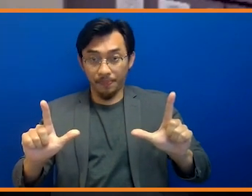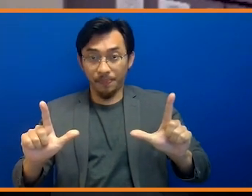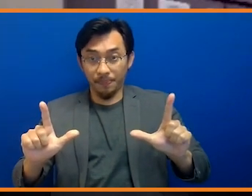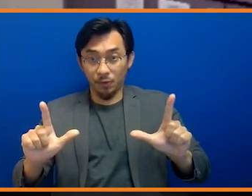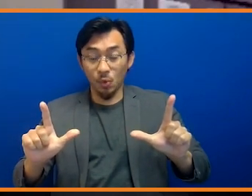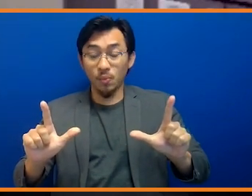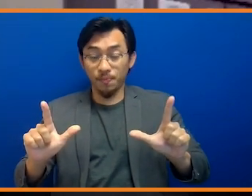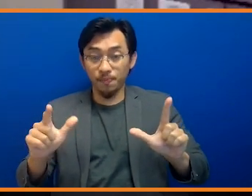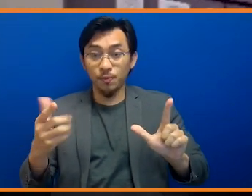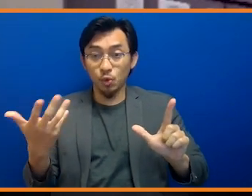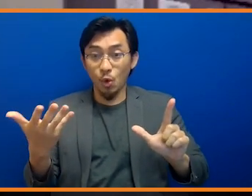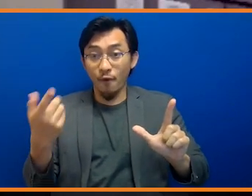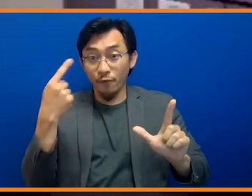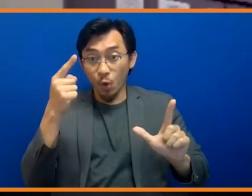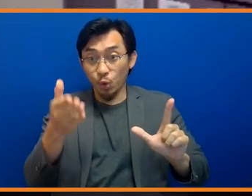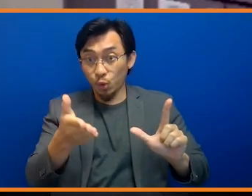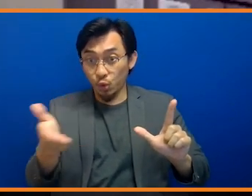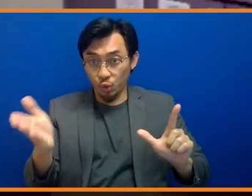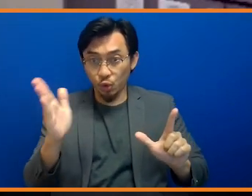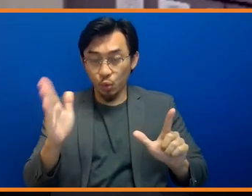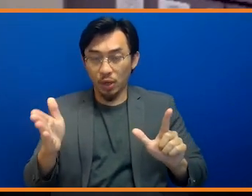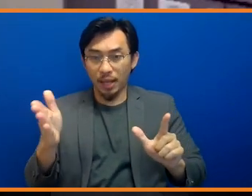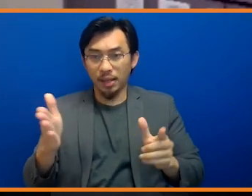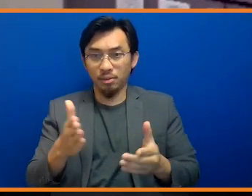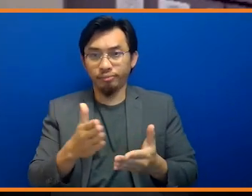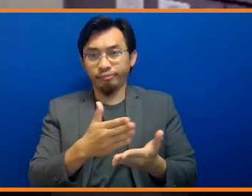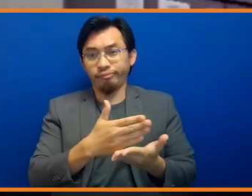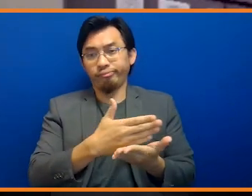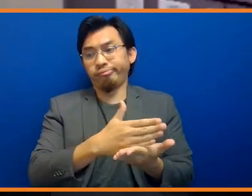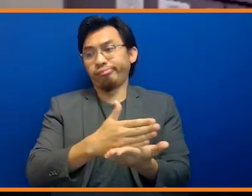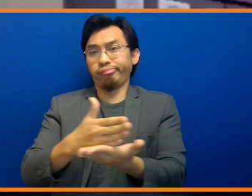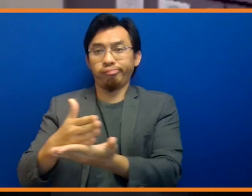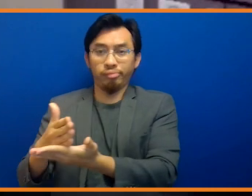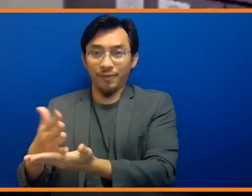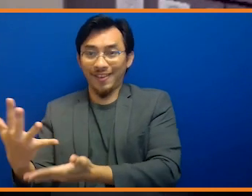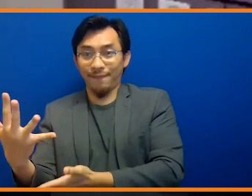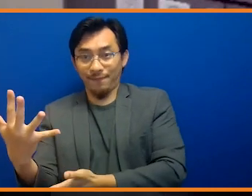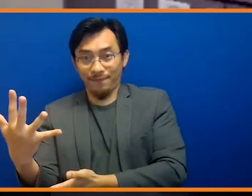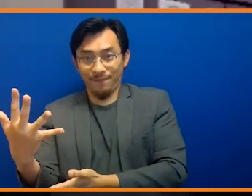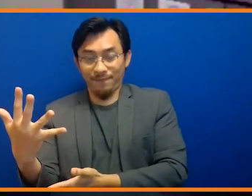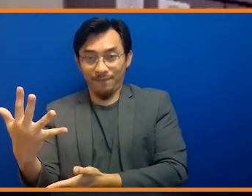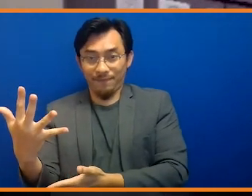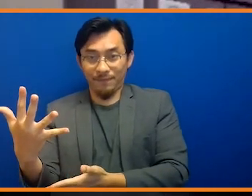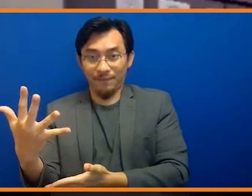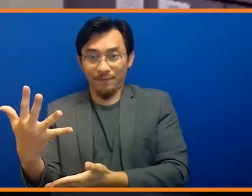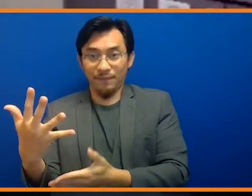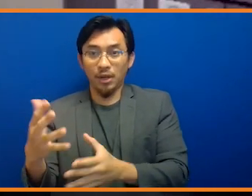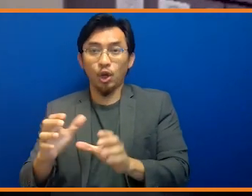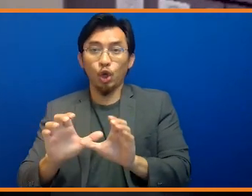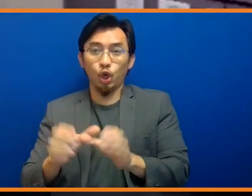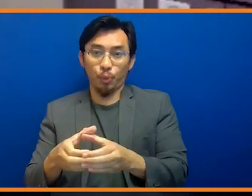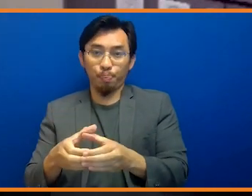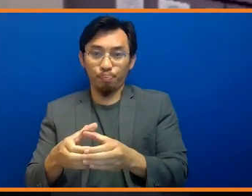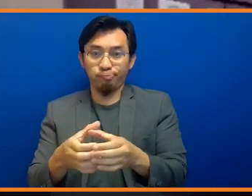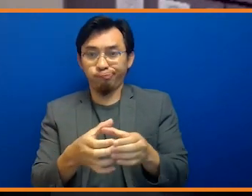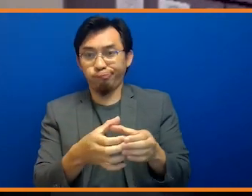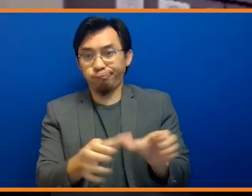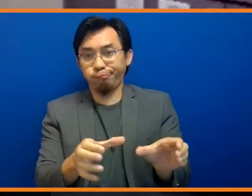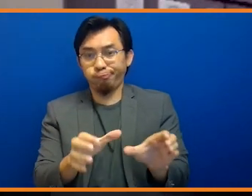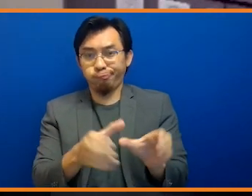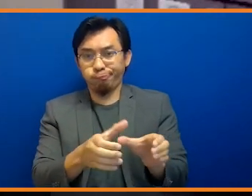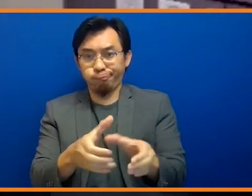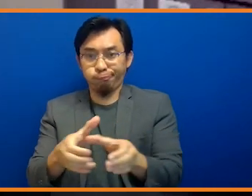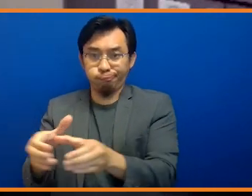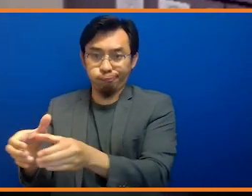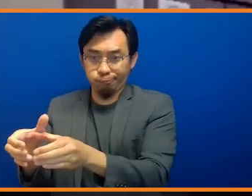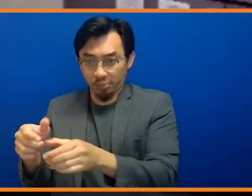for the participant, we will distribute five uh, groups, yeah, and then